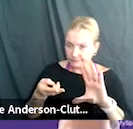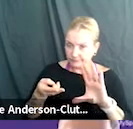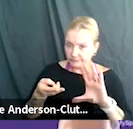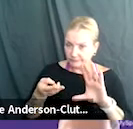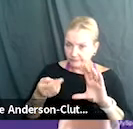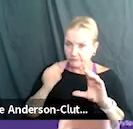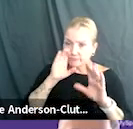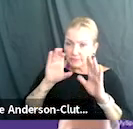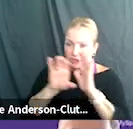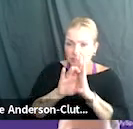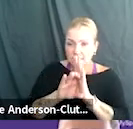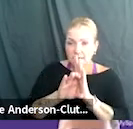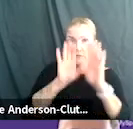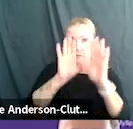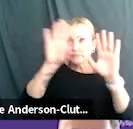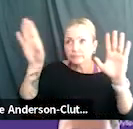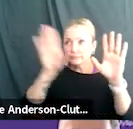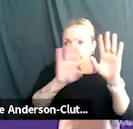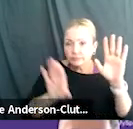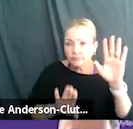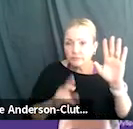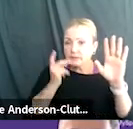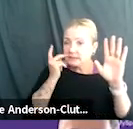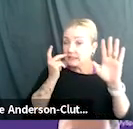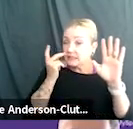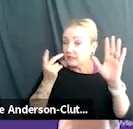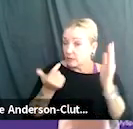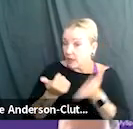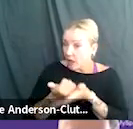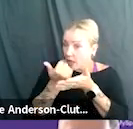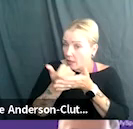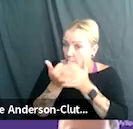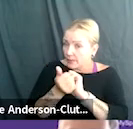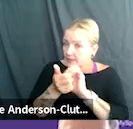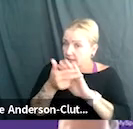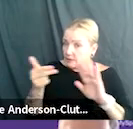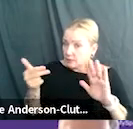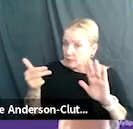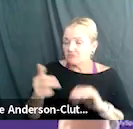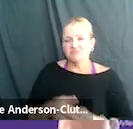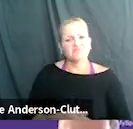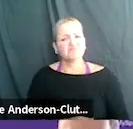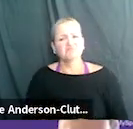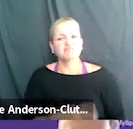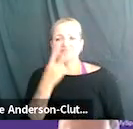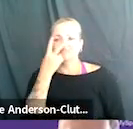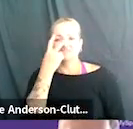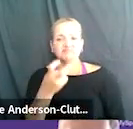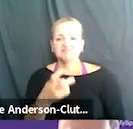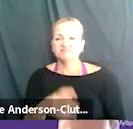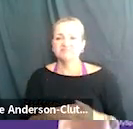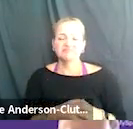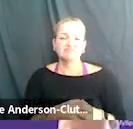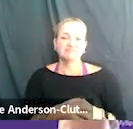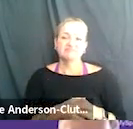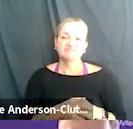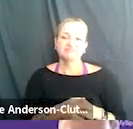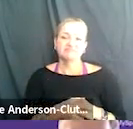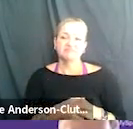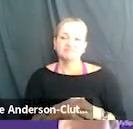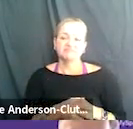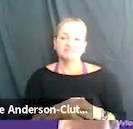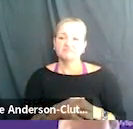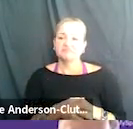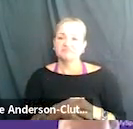think it helps. I don't think the technology is there to be able to distinguish individuals for the most part. I think in research studies and in looking at